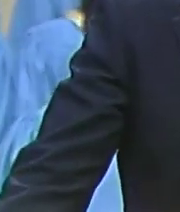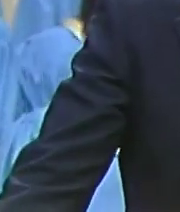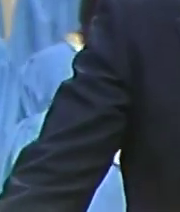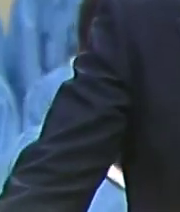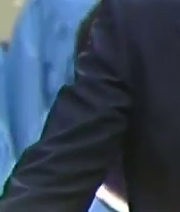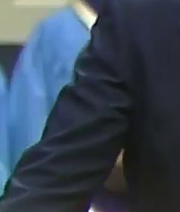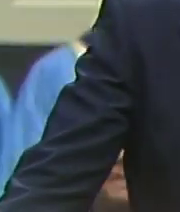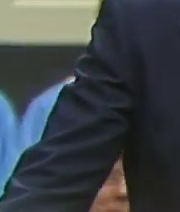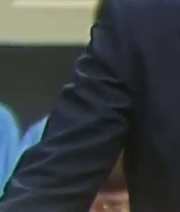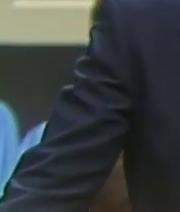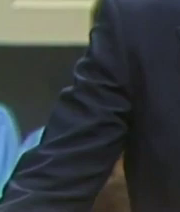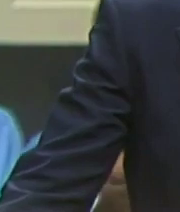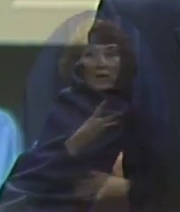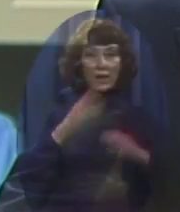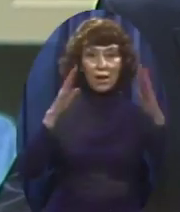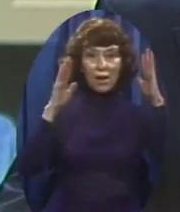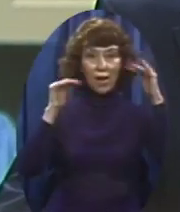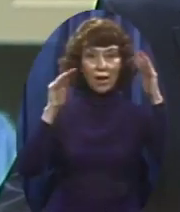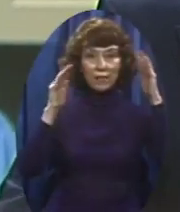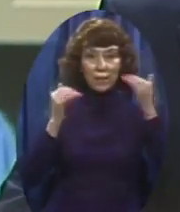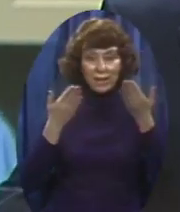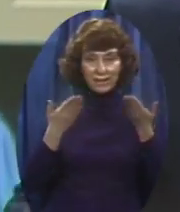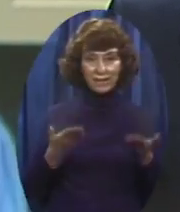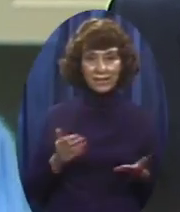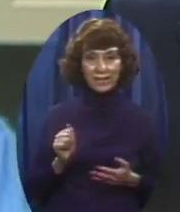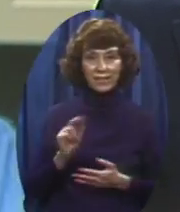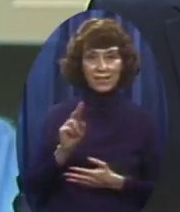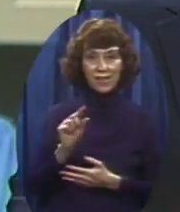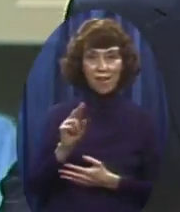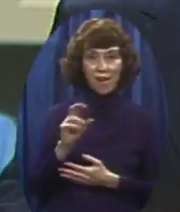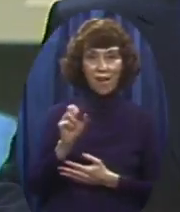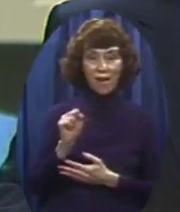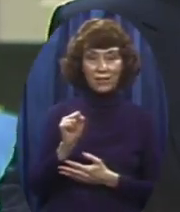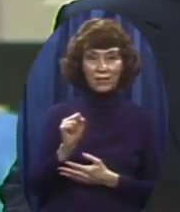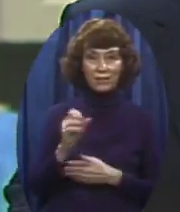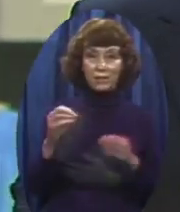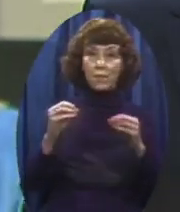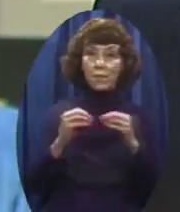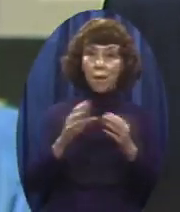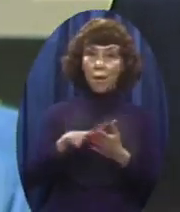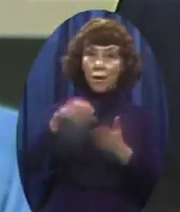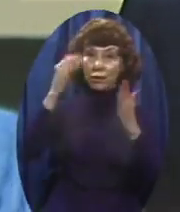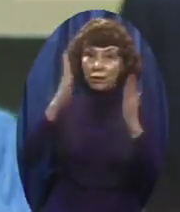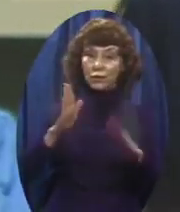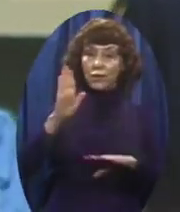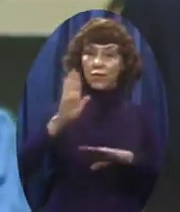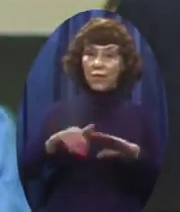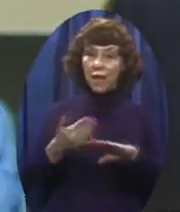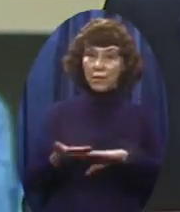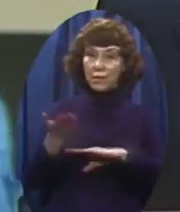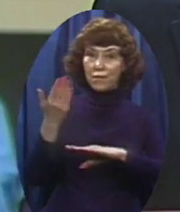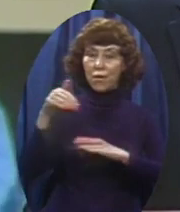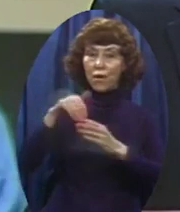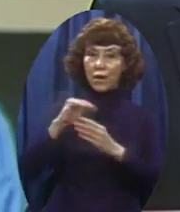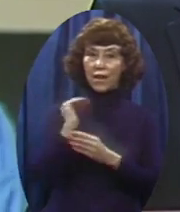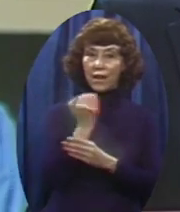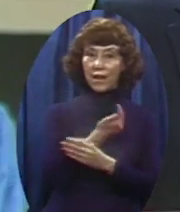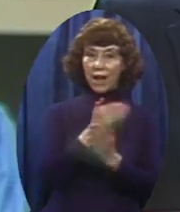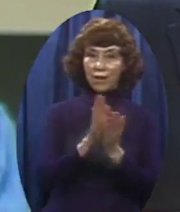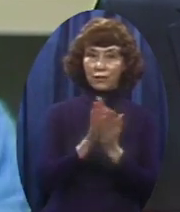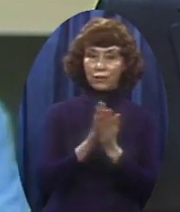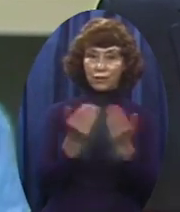We are expecting, come August, our record enrollment ever in Liberty Baptist College and schools. We have